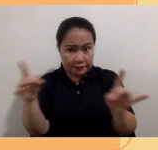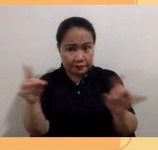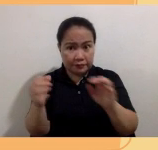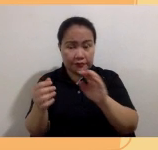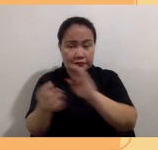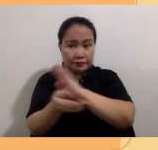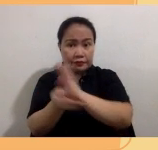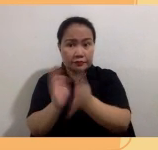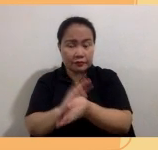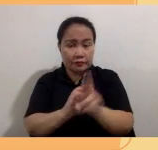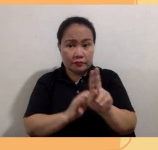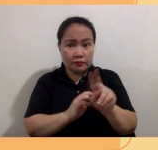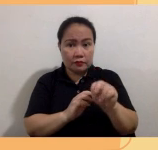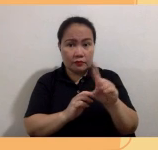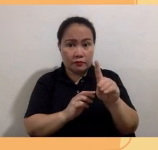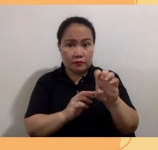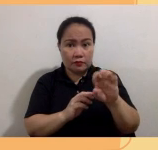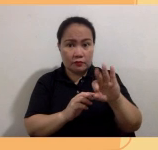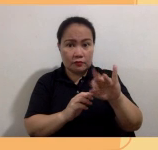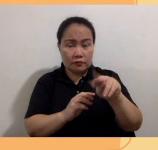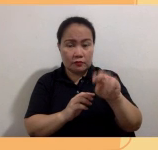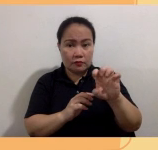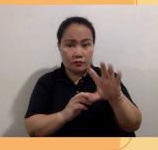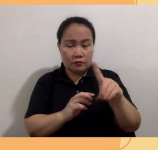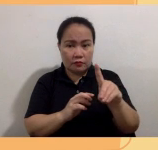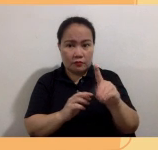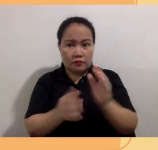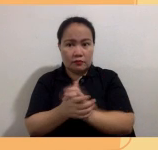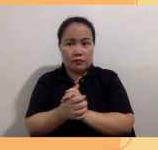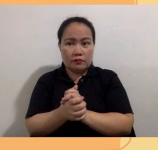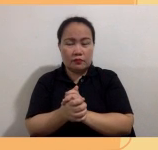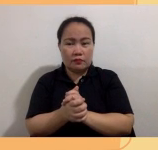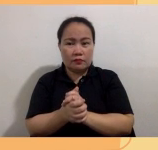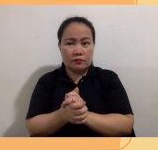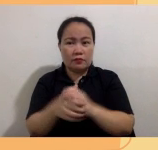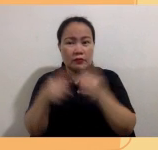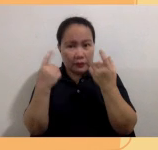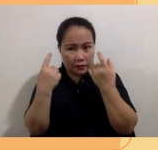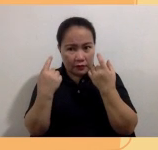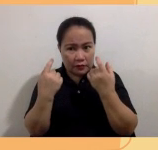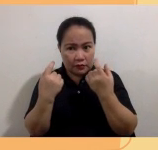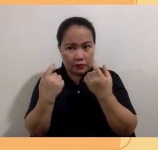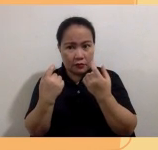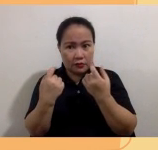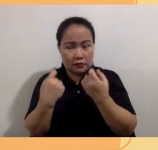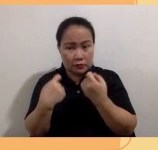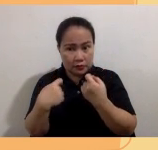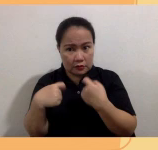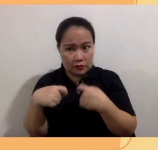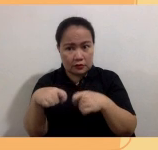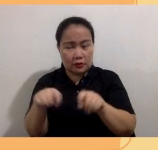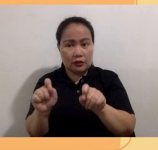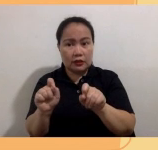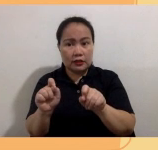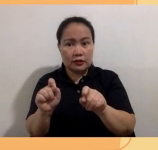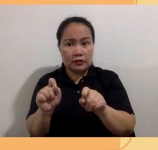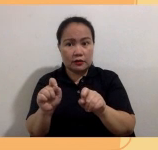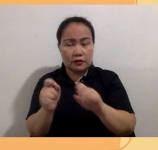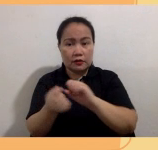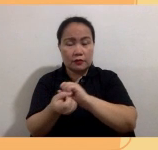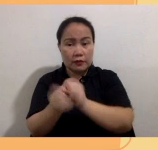be careful. Okay, and trying to substitute a value to the